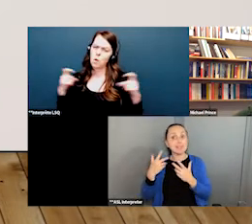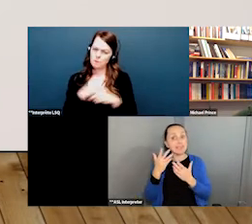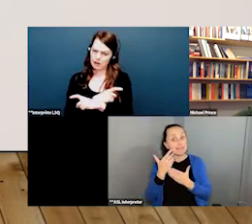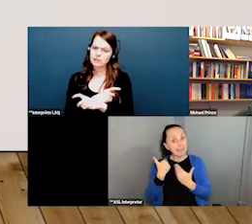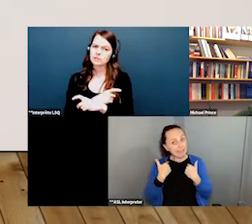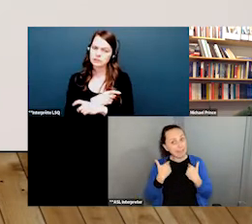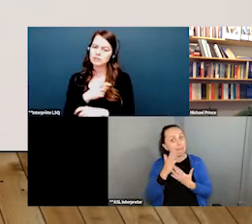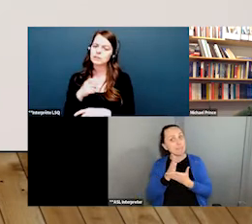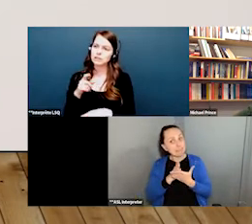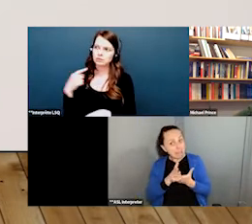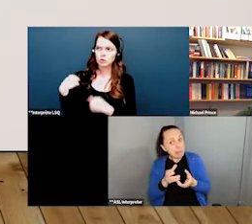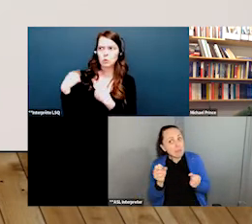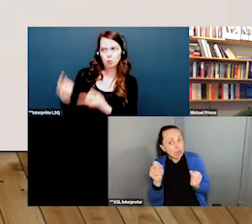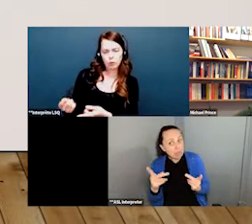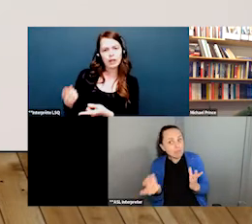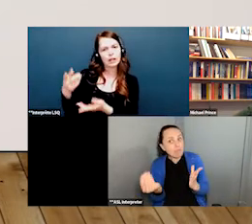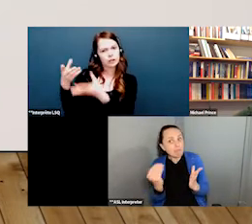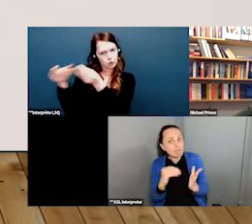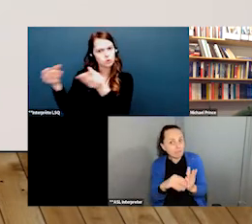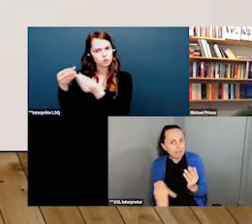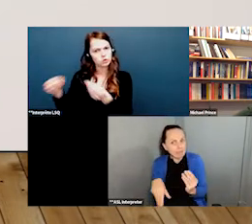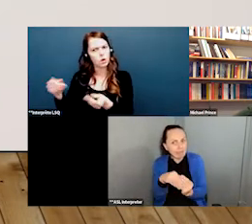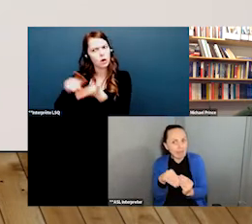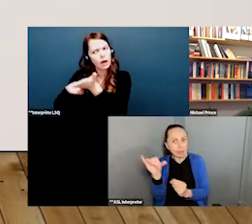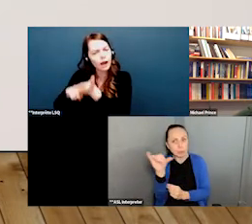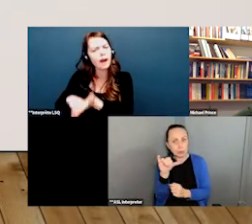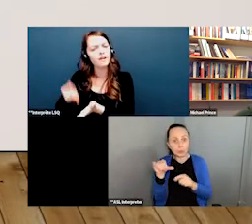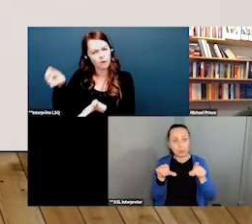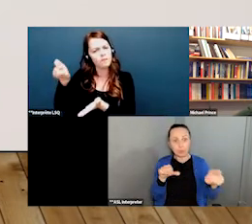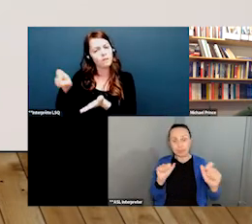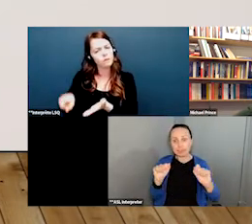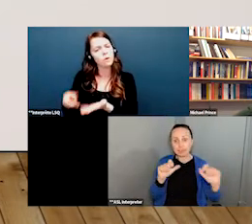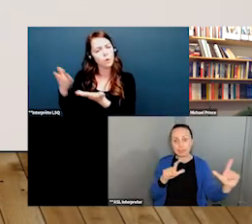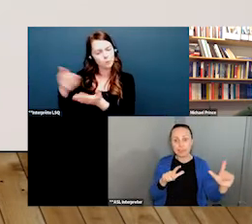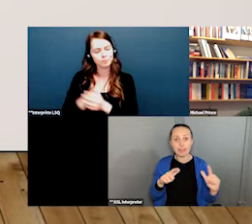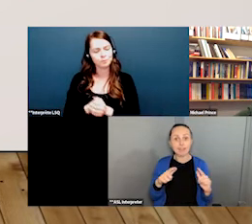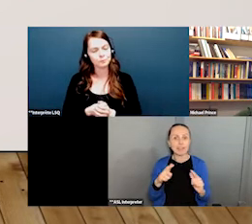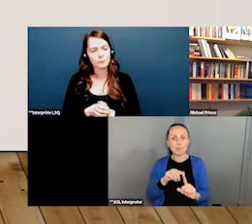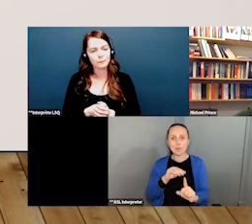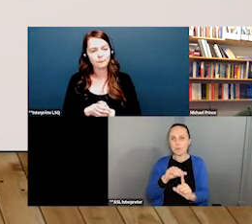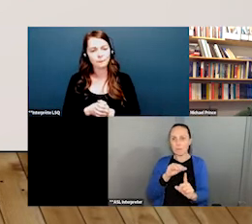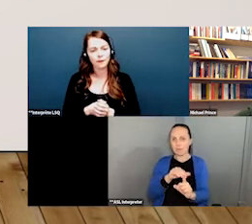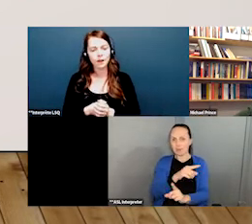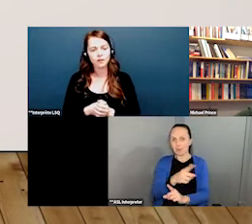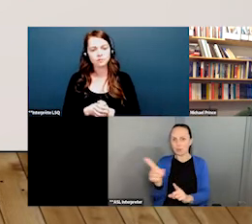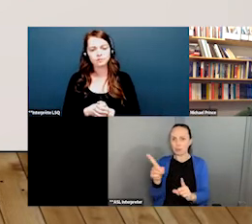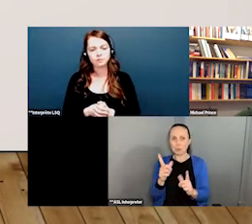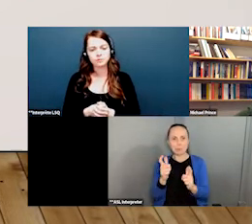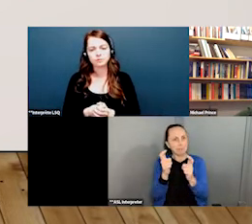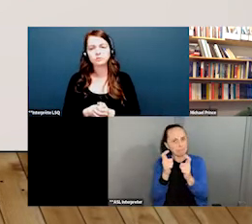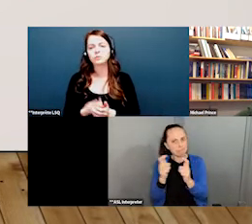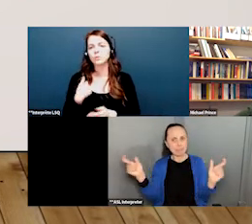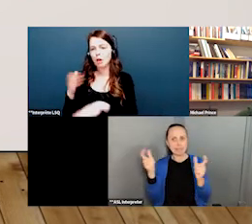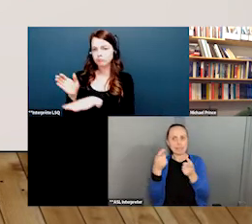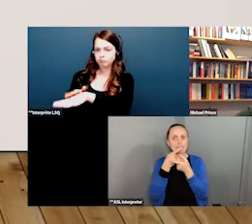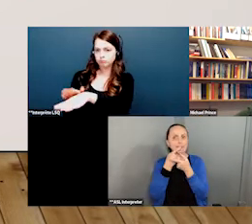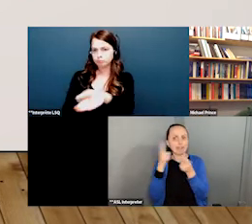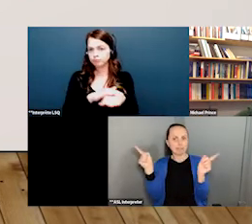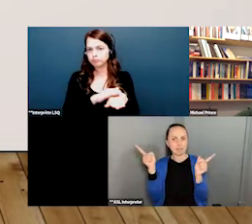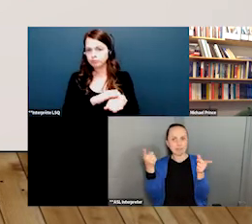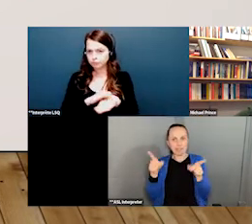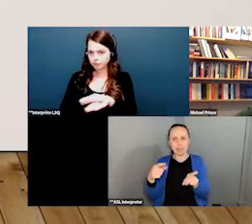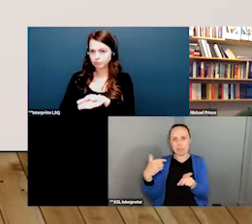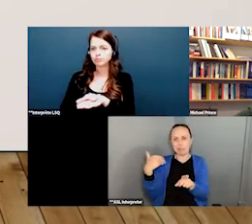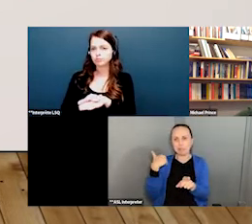in that agenda as well. And so on this slide, I'm just reminding us of some of the major announcements